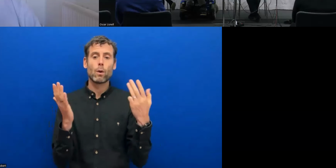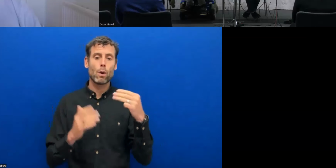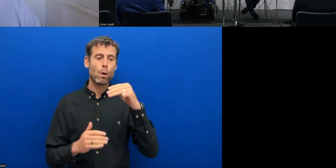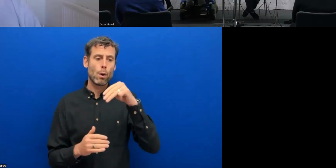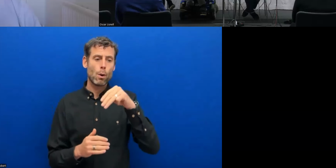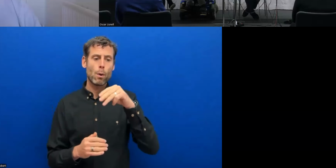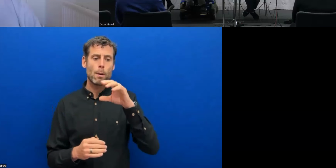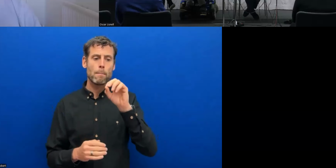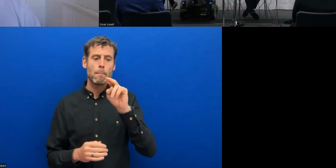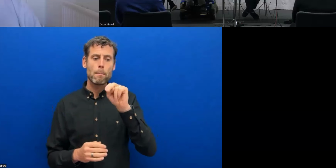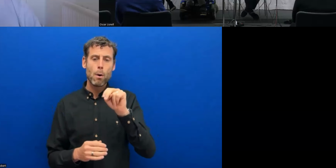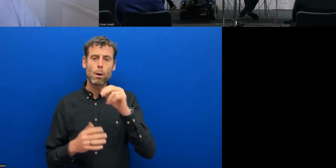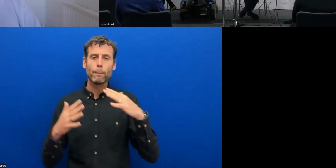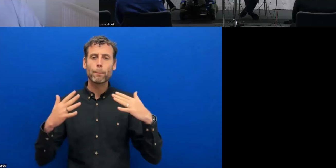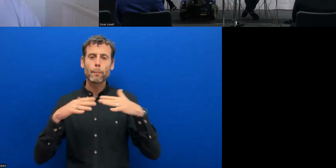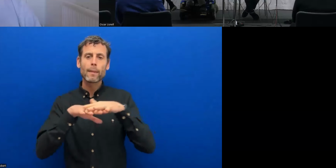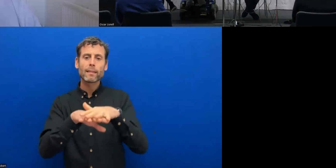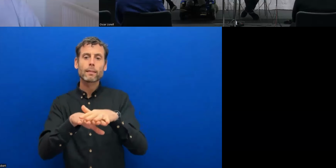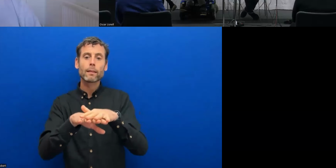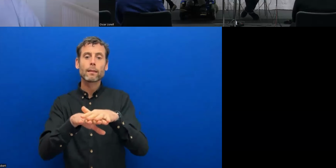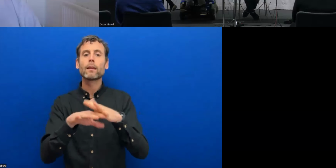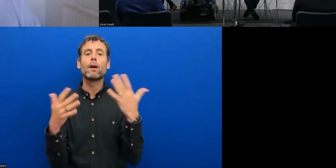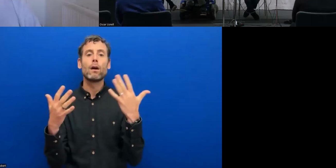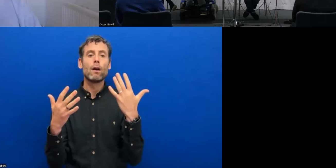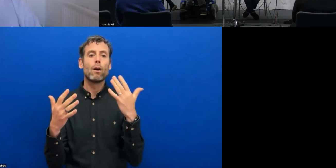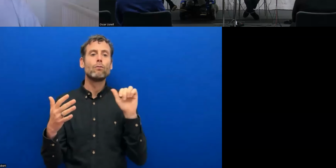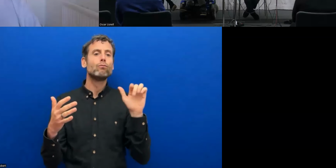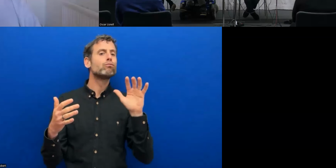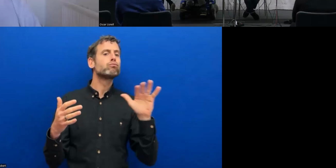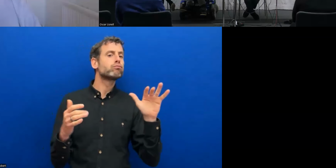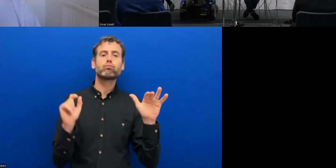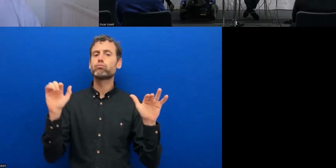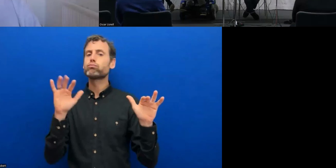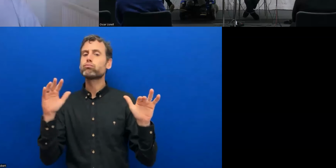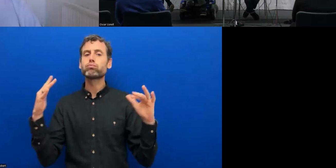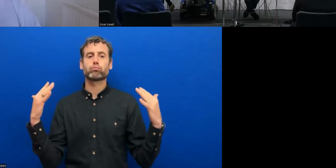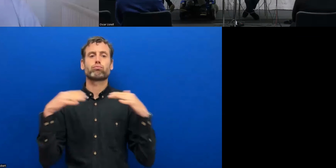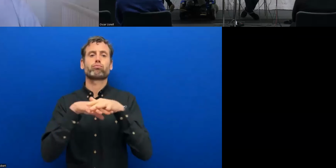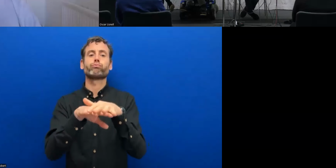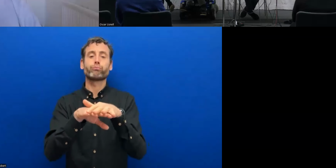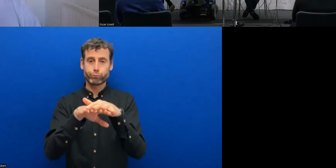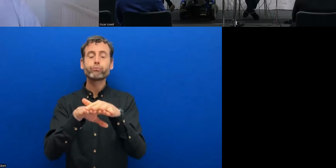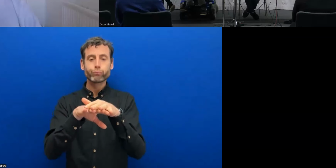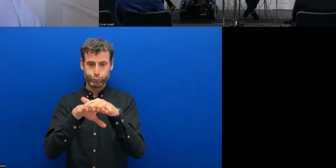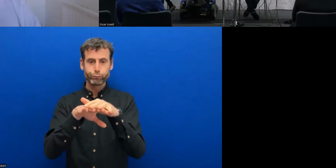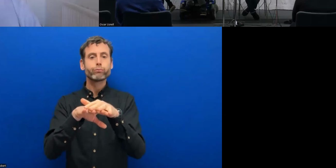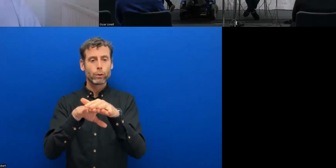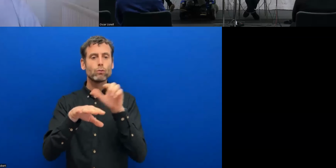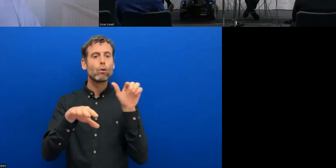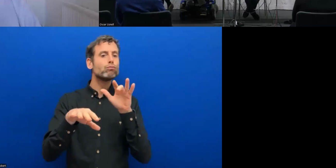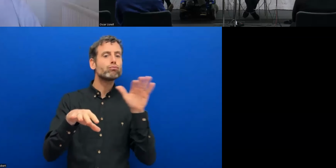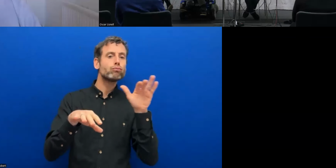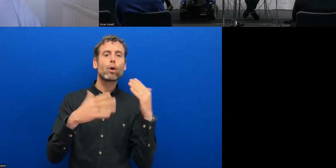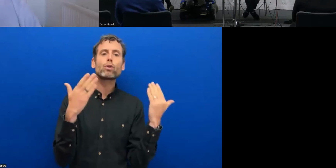the idea was, it was two ensembles. It was Influence Ensemble and also an ensemble of new music in Sweden